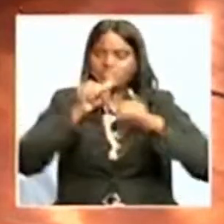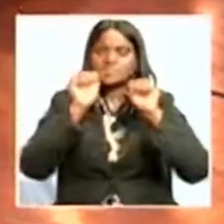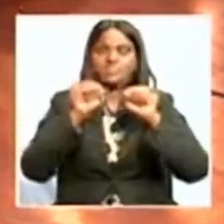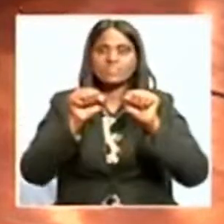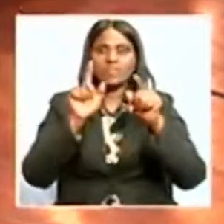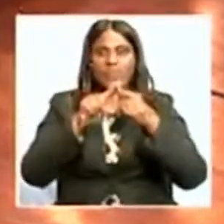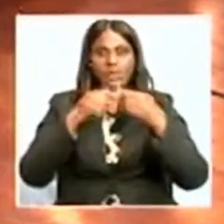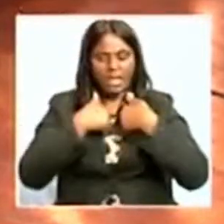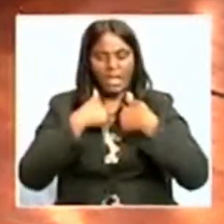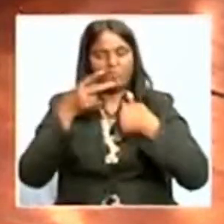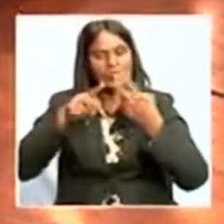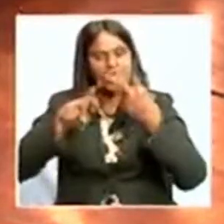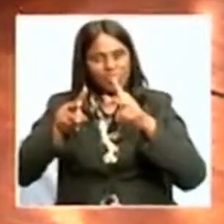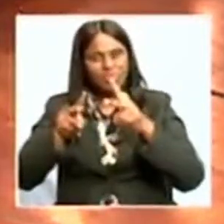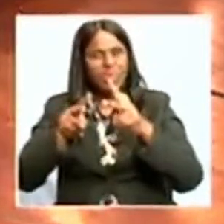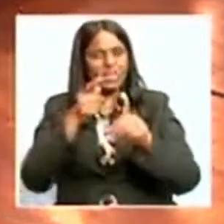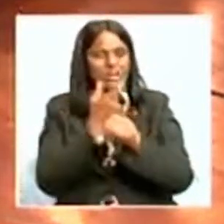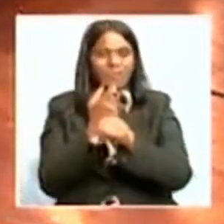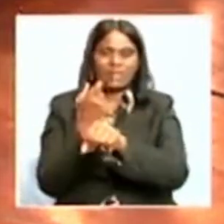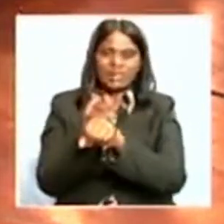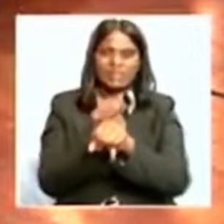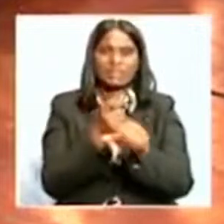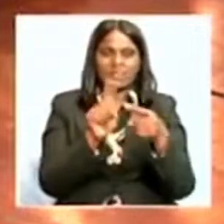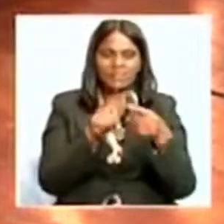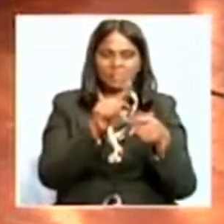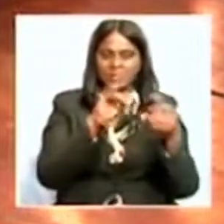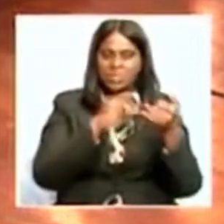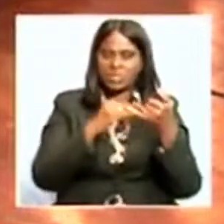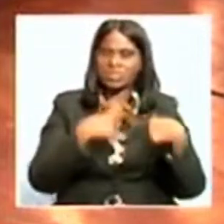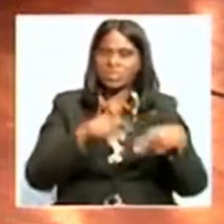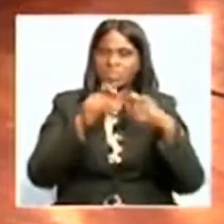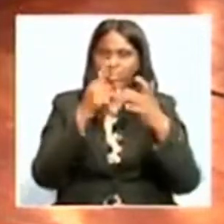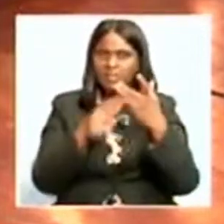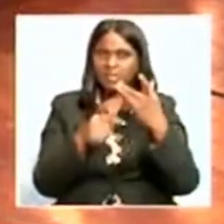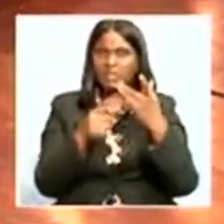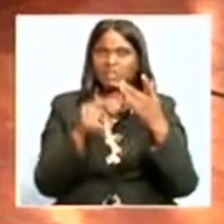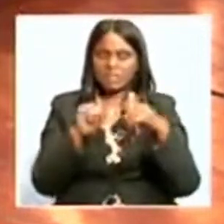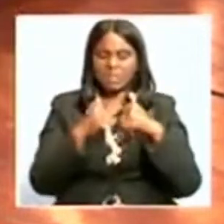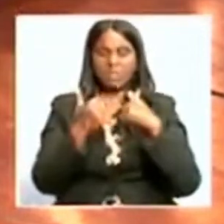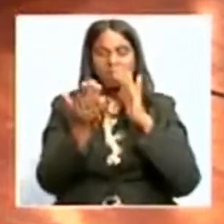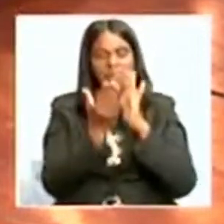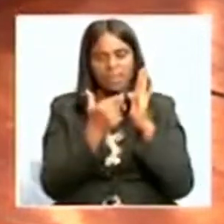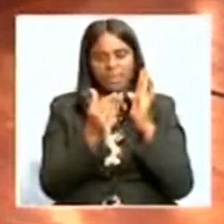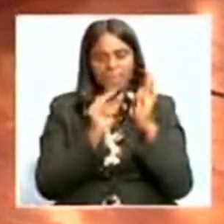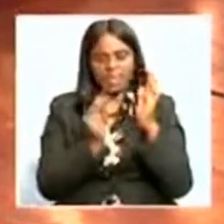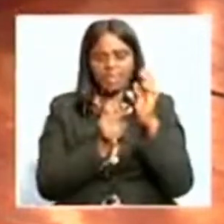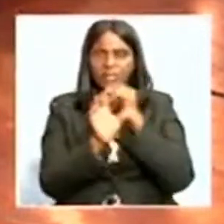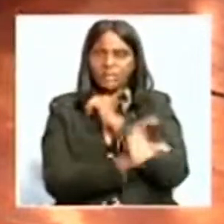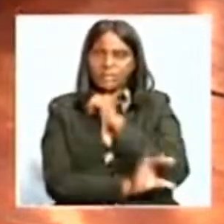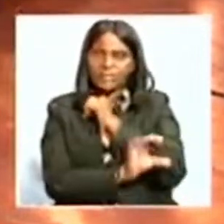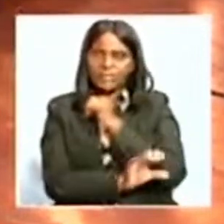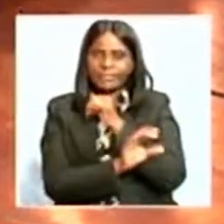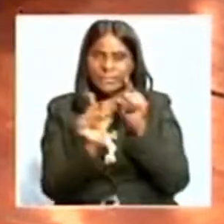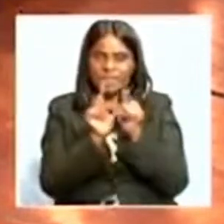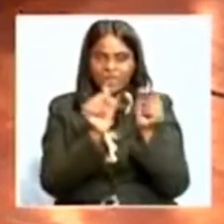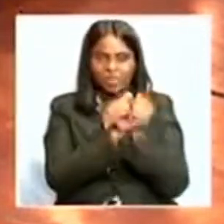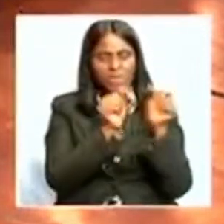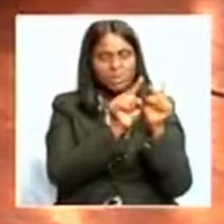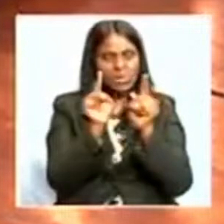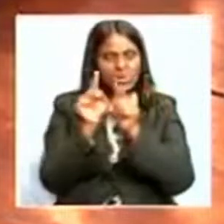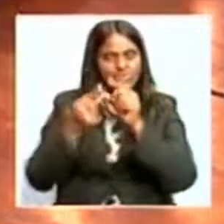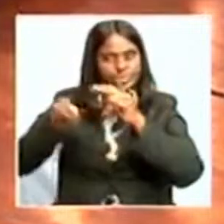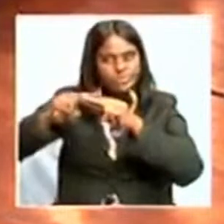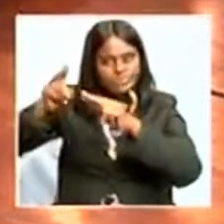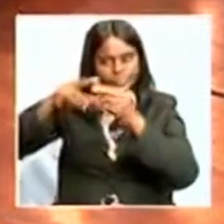to have a double-edged sword on the social challenges that we are facing as a country. And also increasing